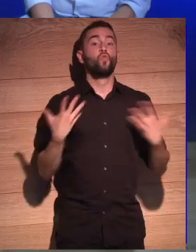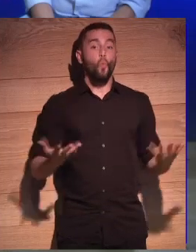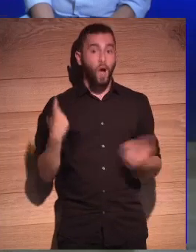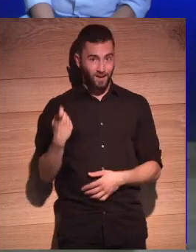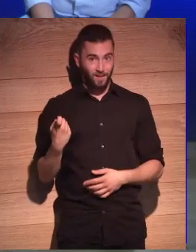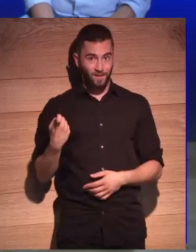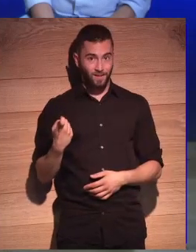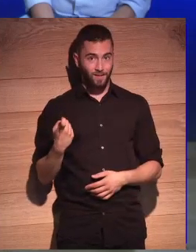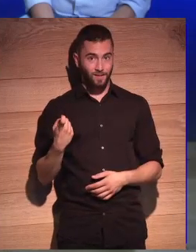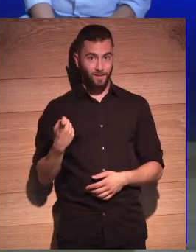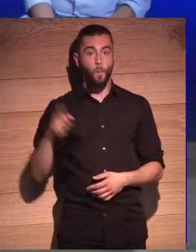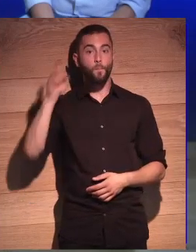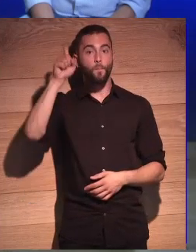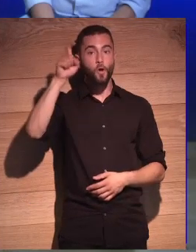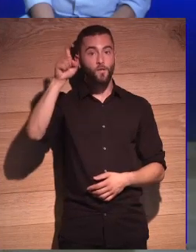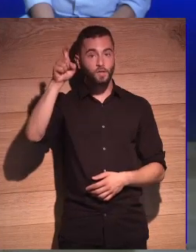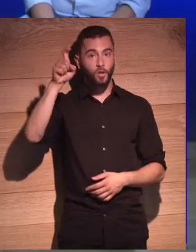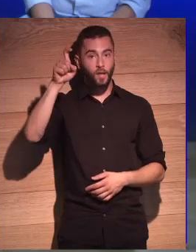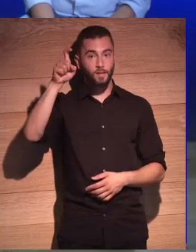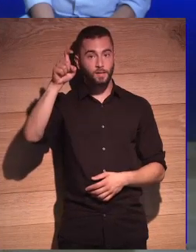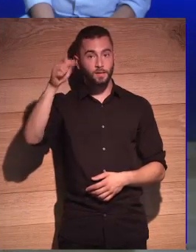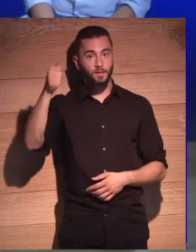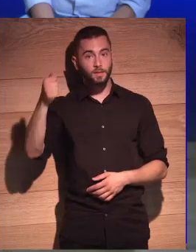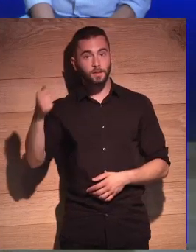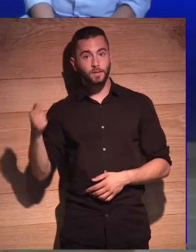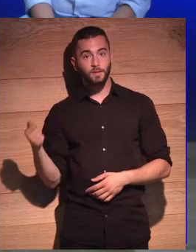What should we have done? We should have